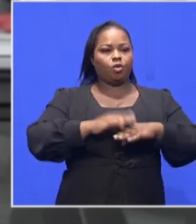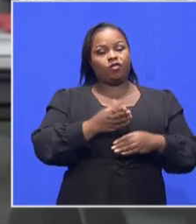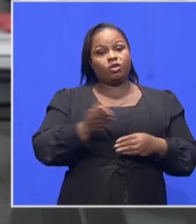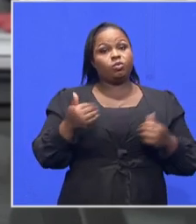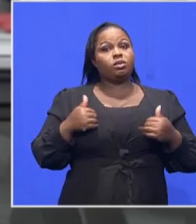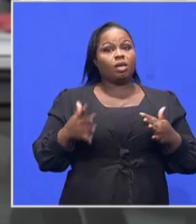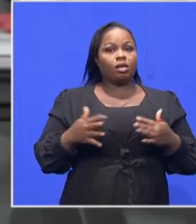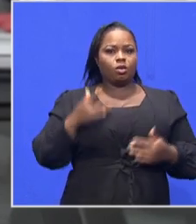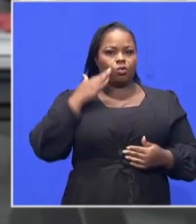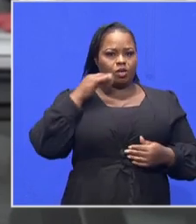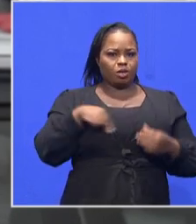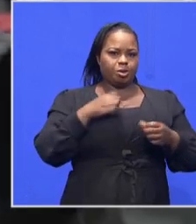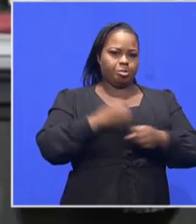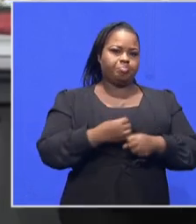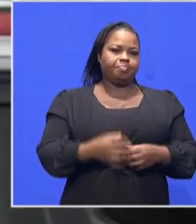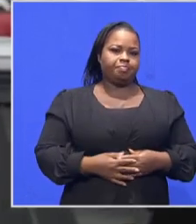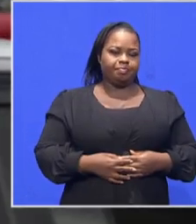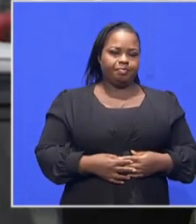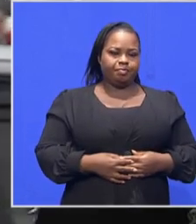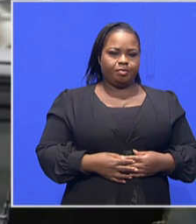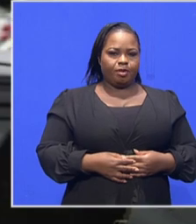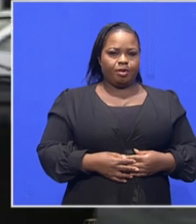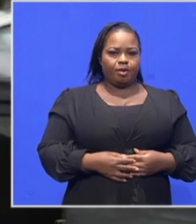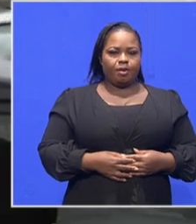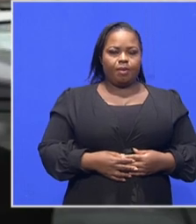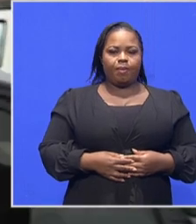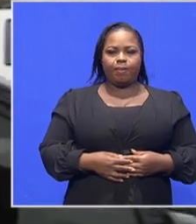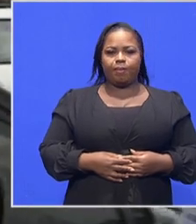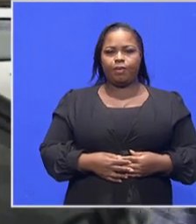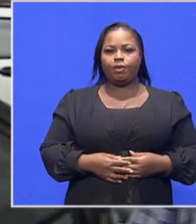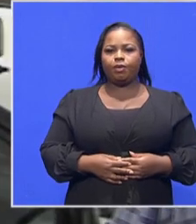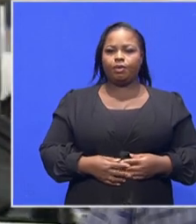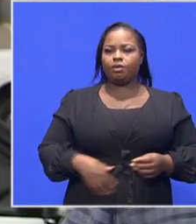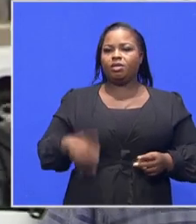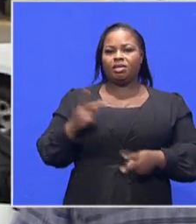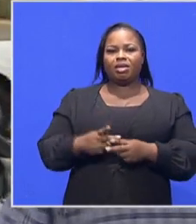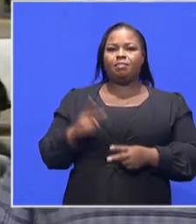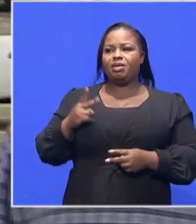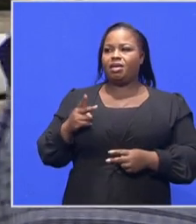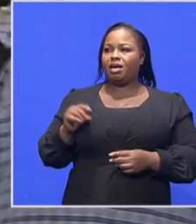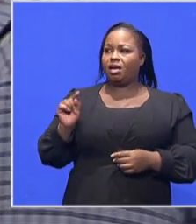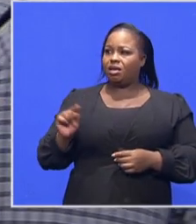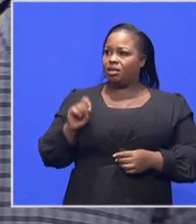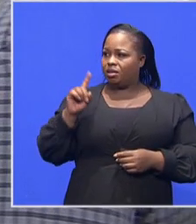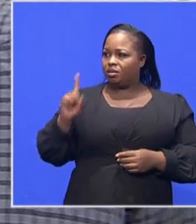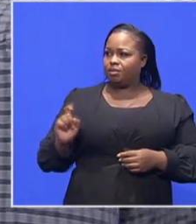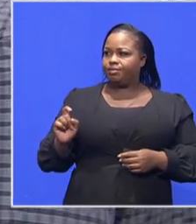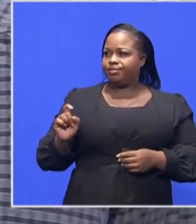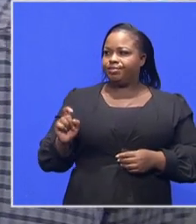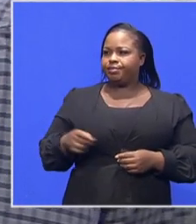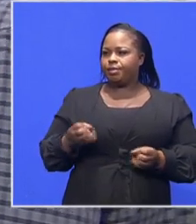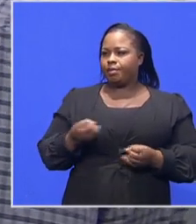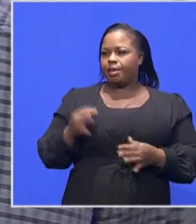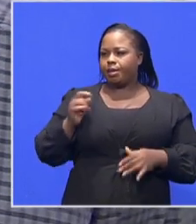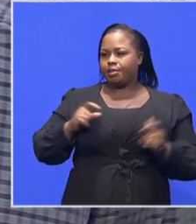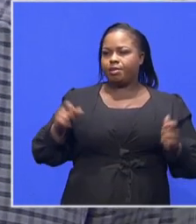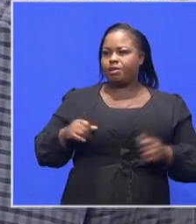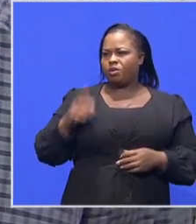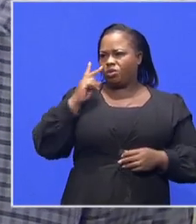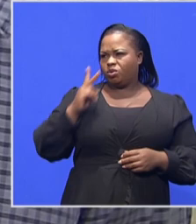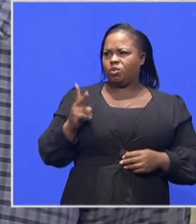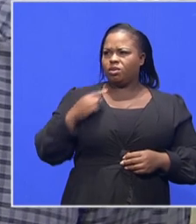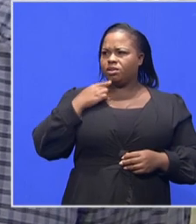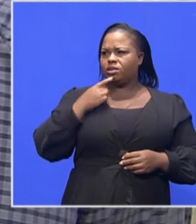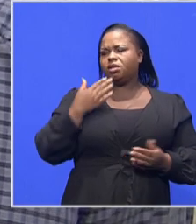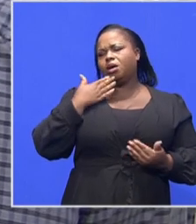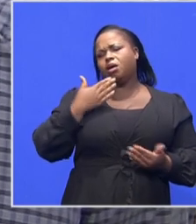start already from this year. Hendrik, just a final question. We saw a lot of people saying thank